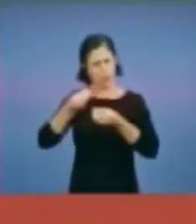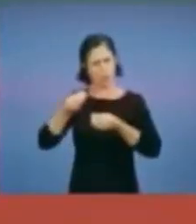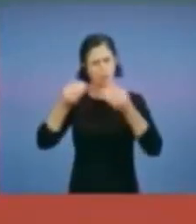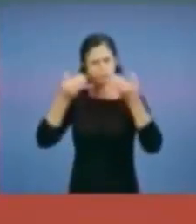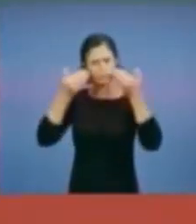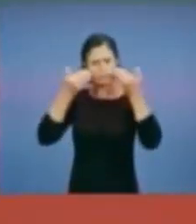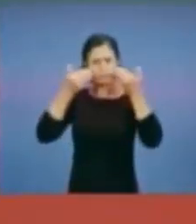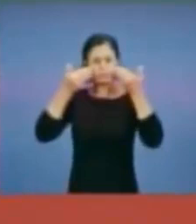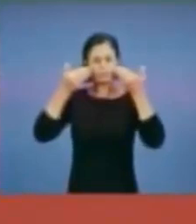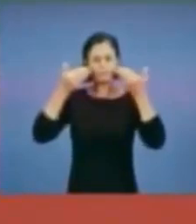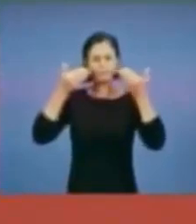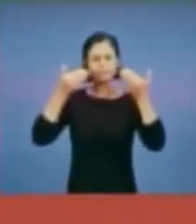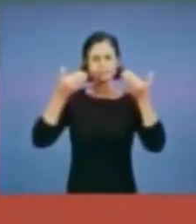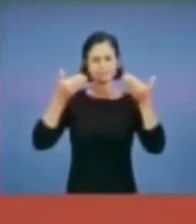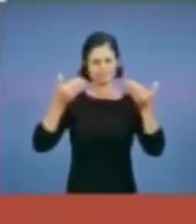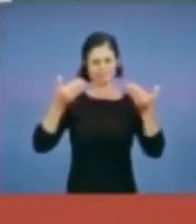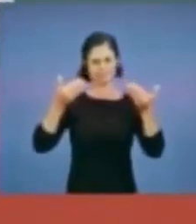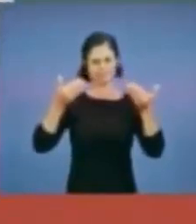manifested